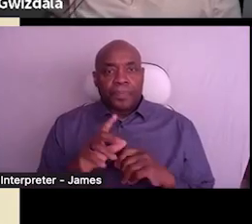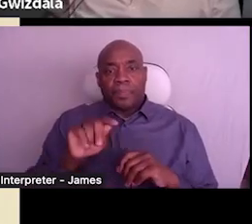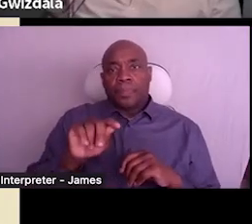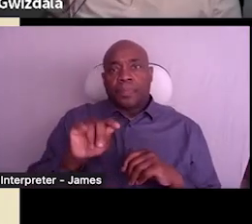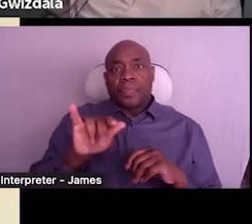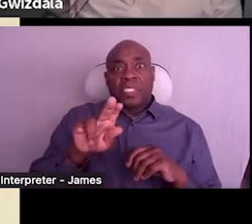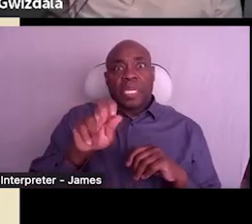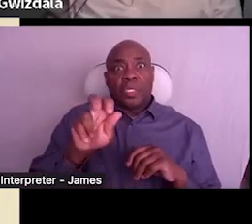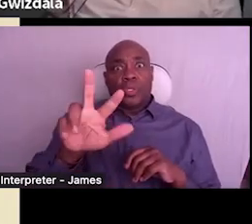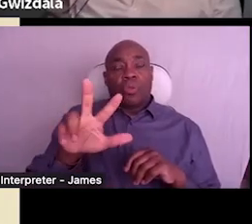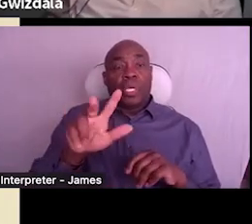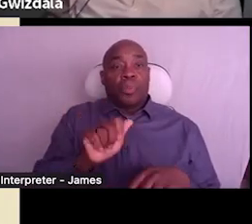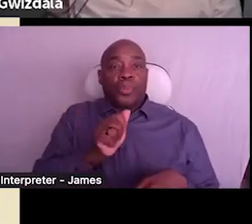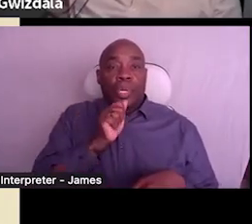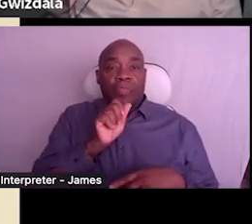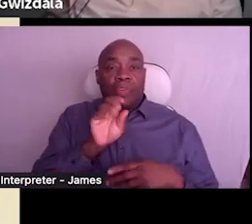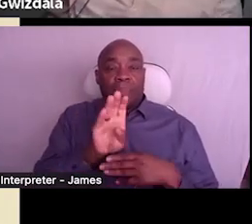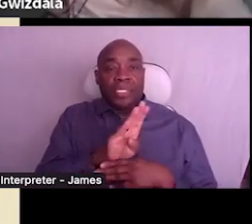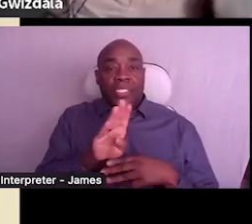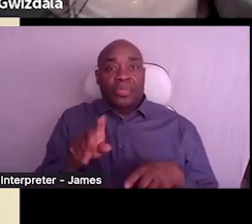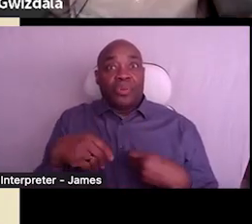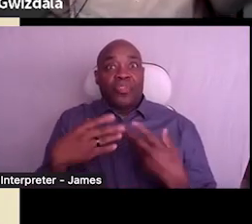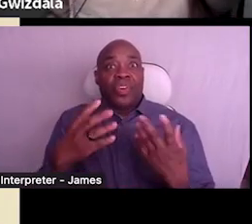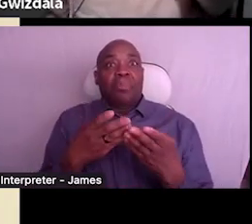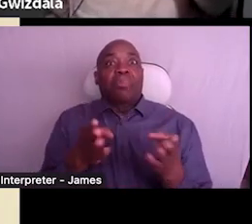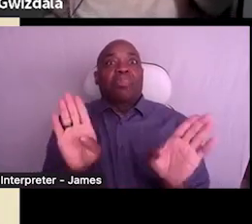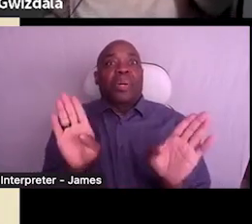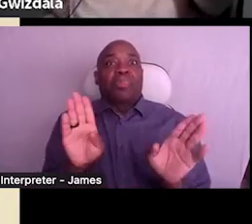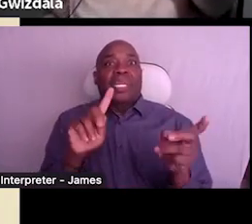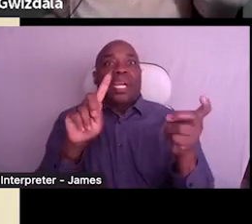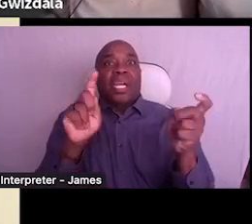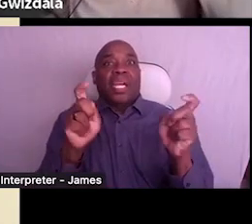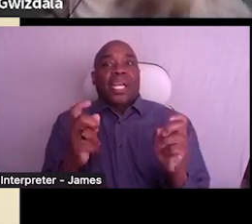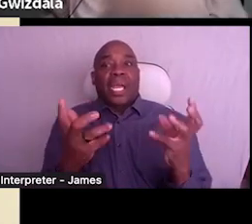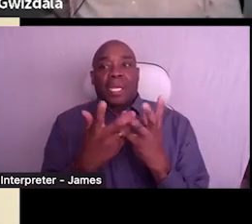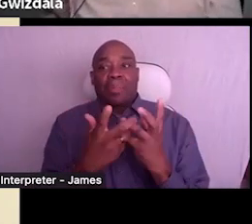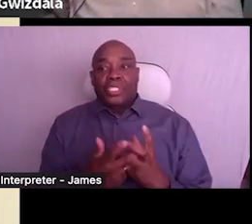entities that provide public accommodations.